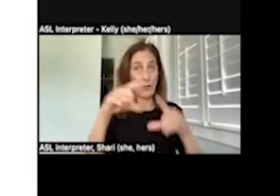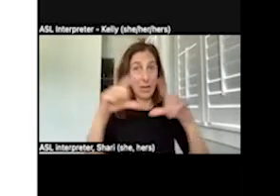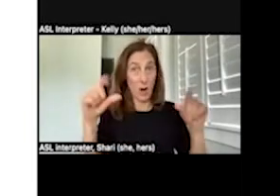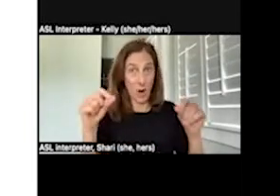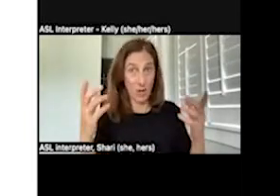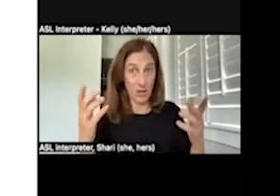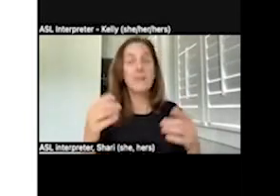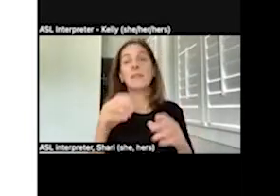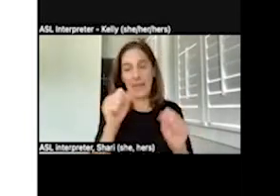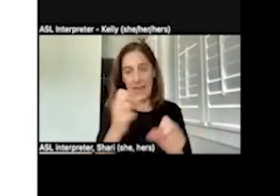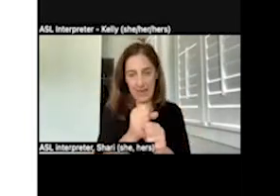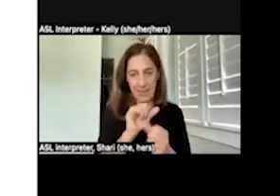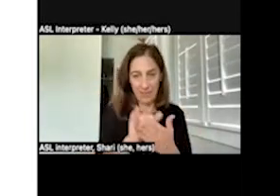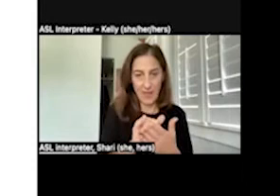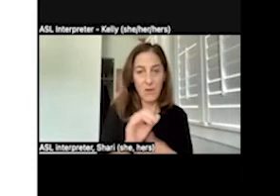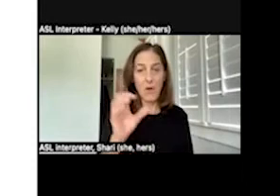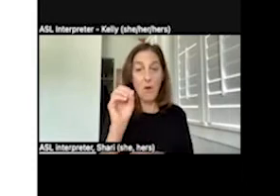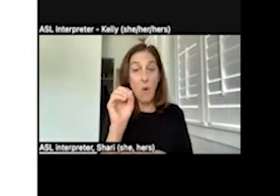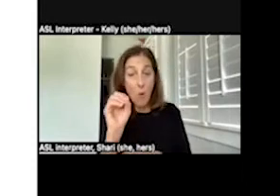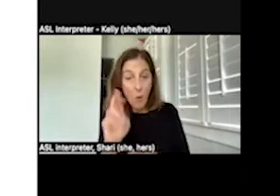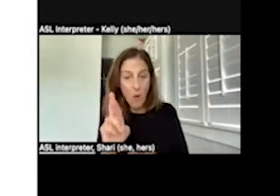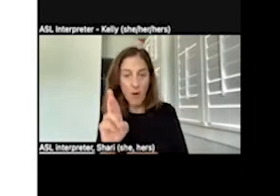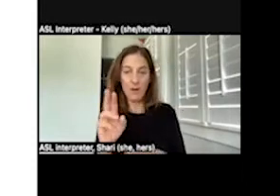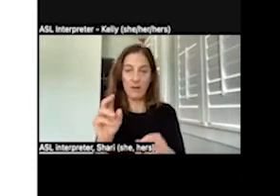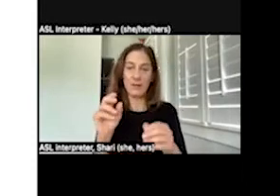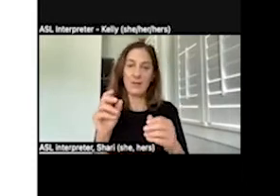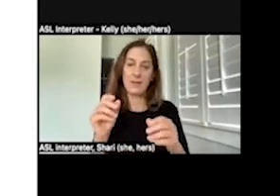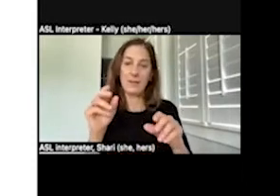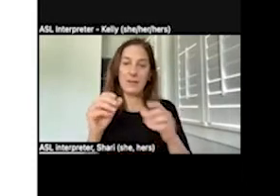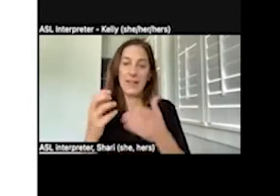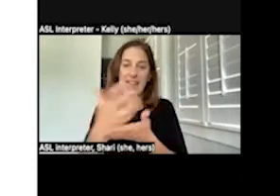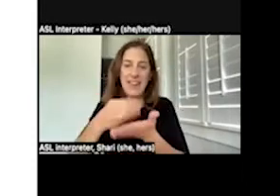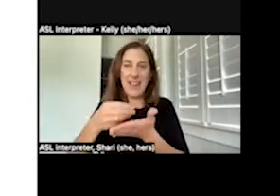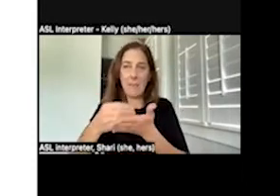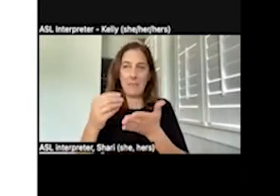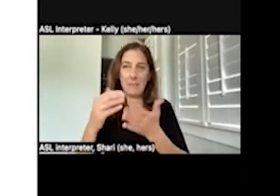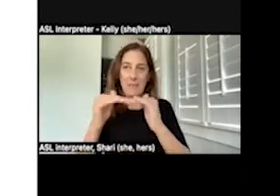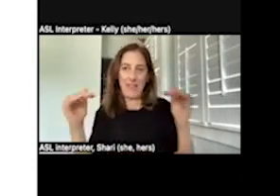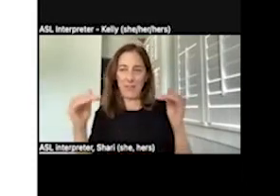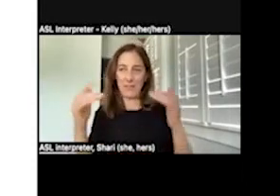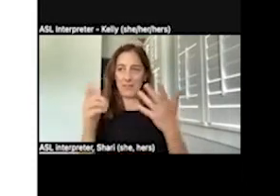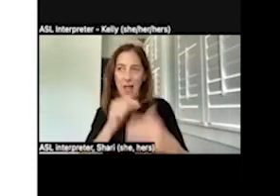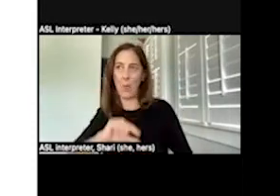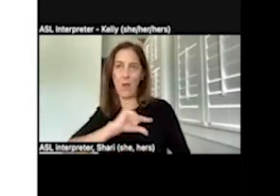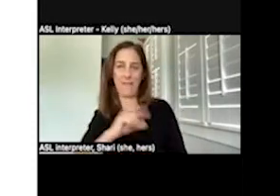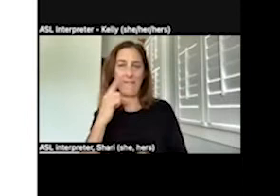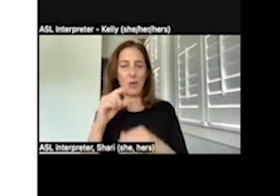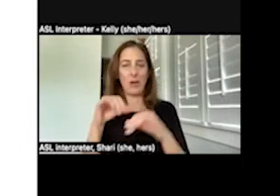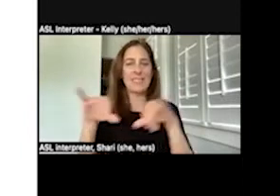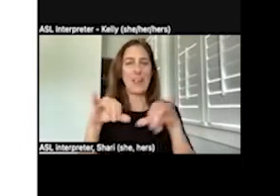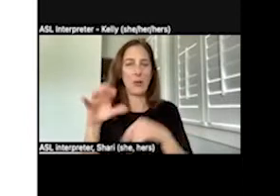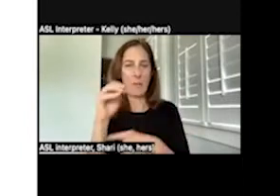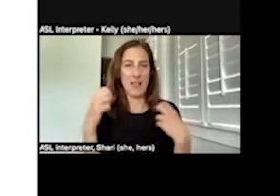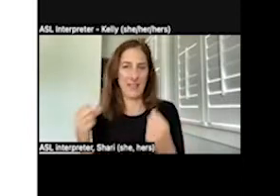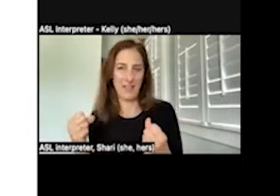I caution people with Children's Medical Security Plan that it's what I call a well child